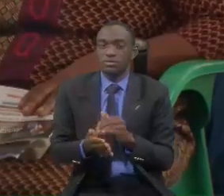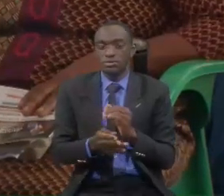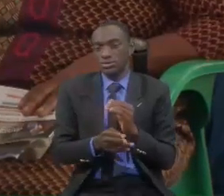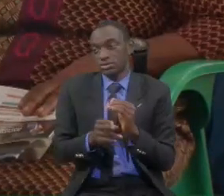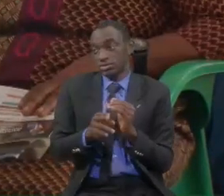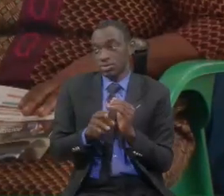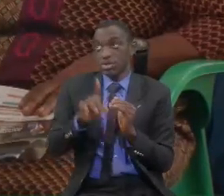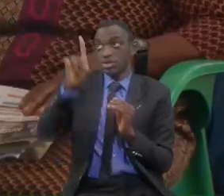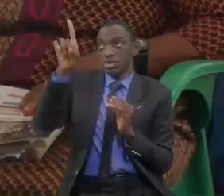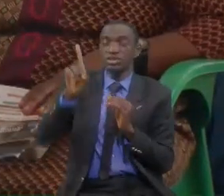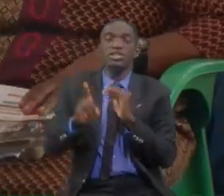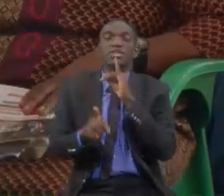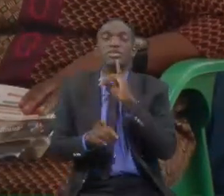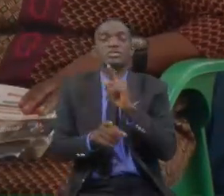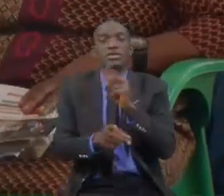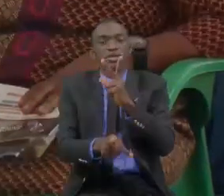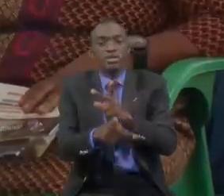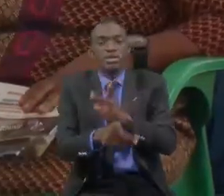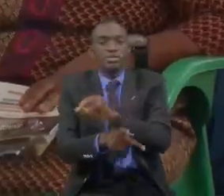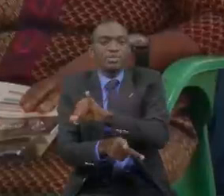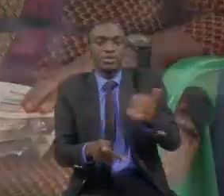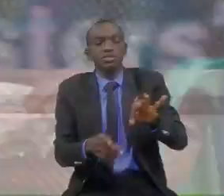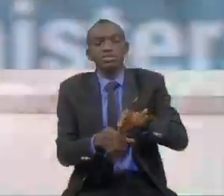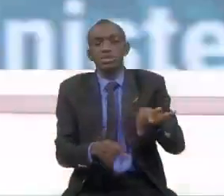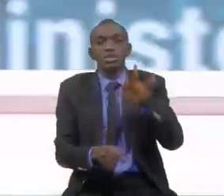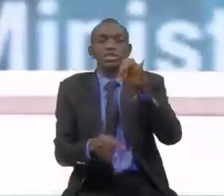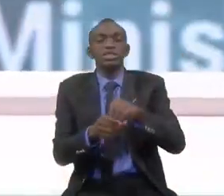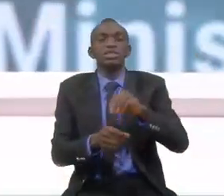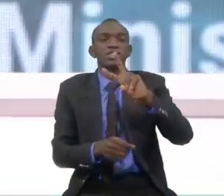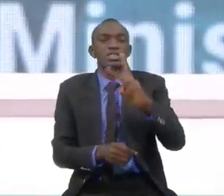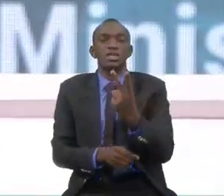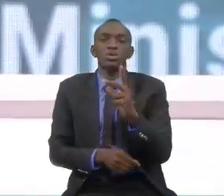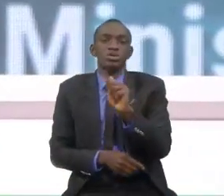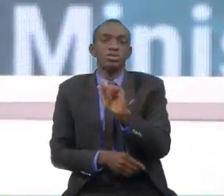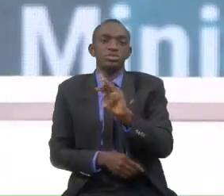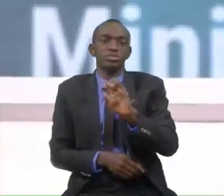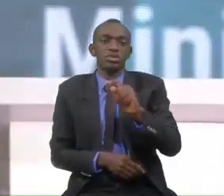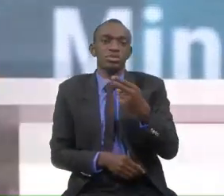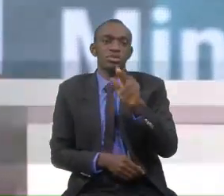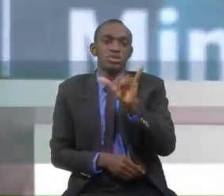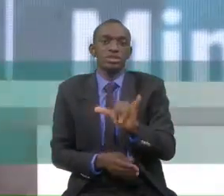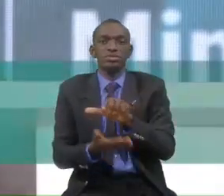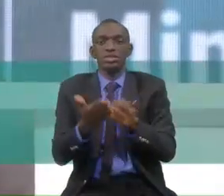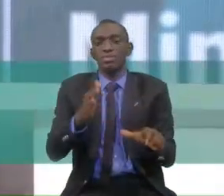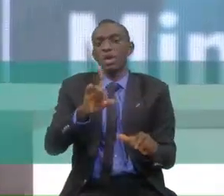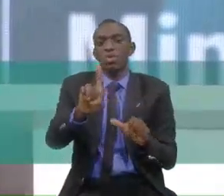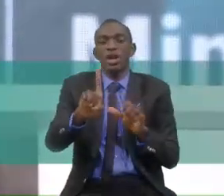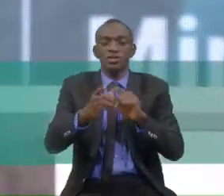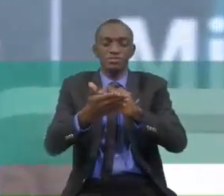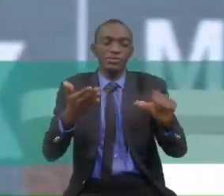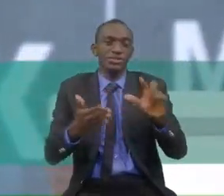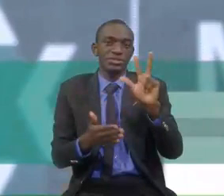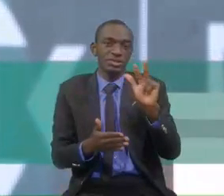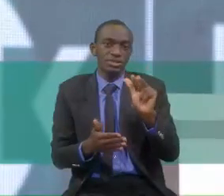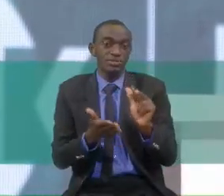We're looking at 2 Timothy chapter 1. And we're looking at verse 13 there. It